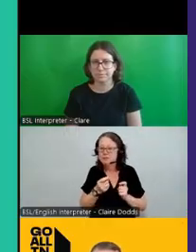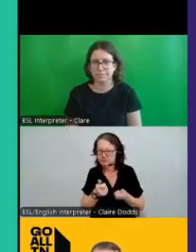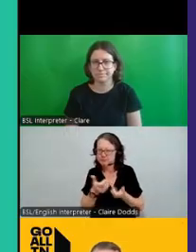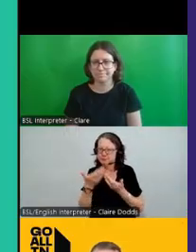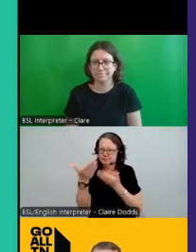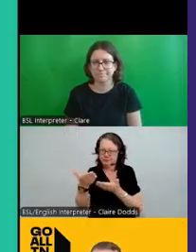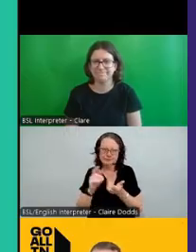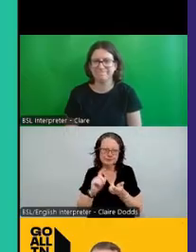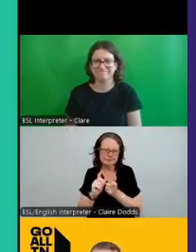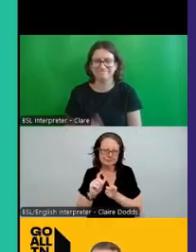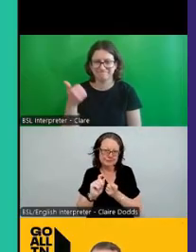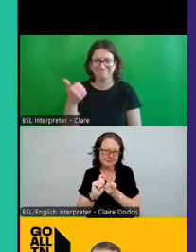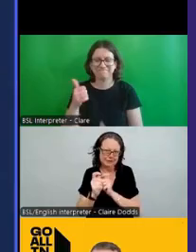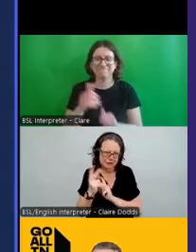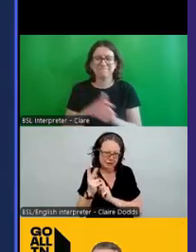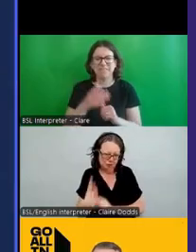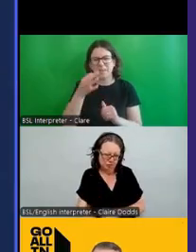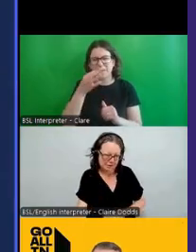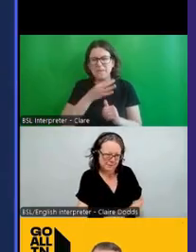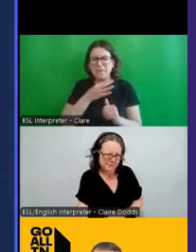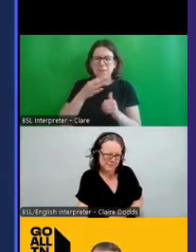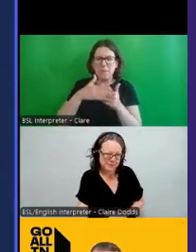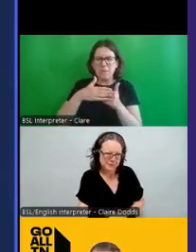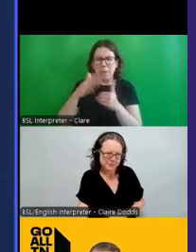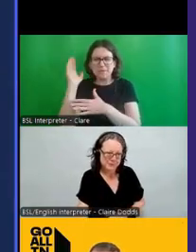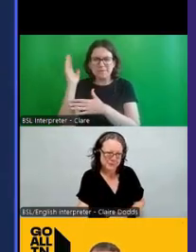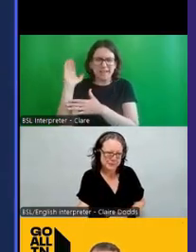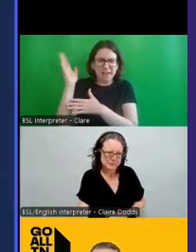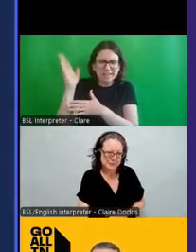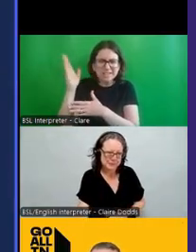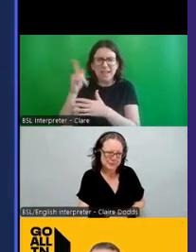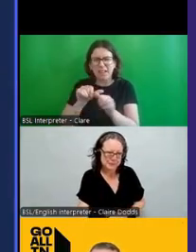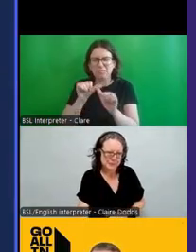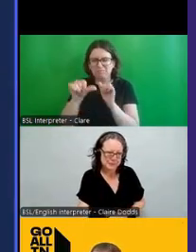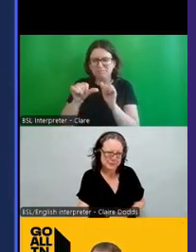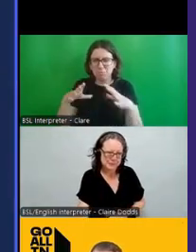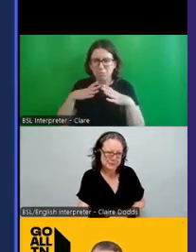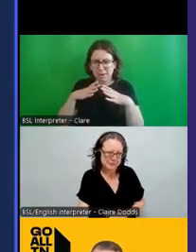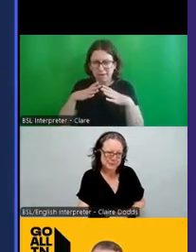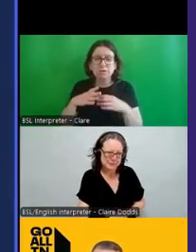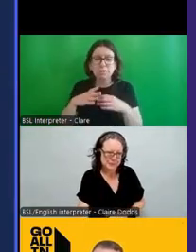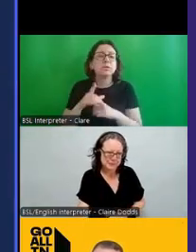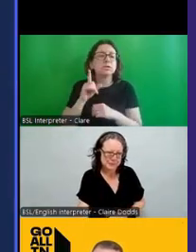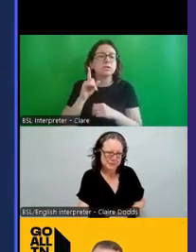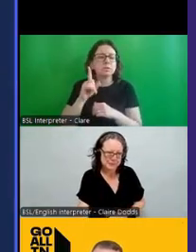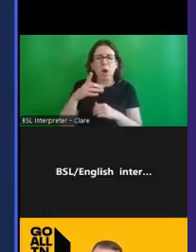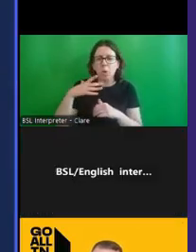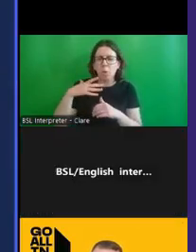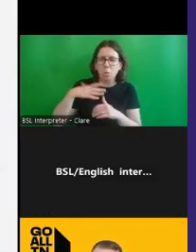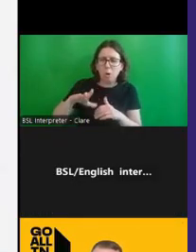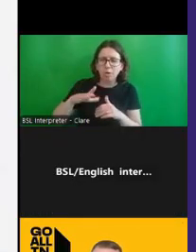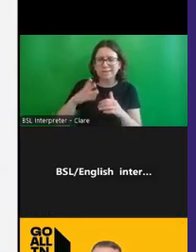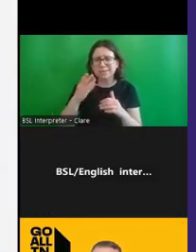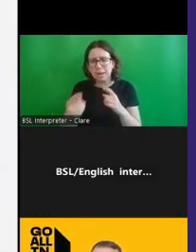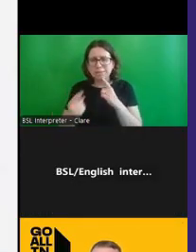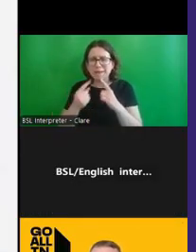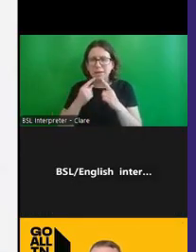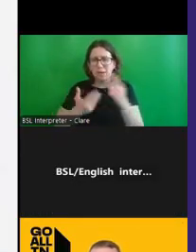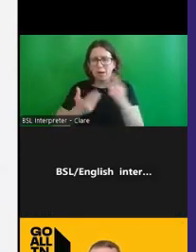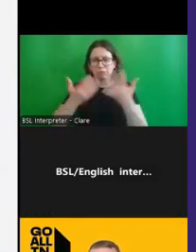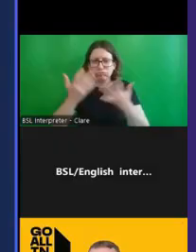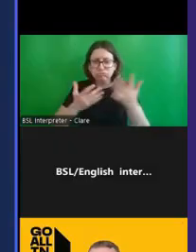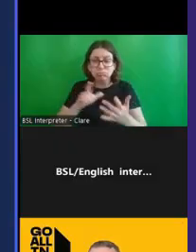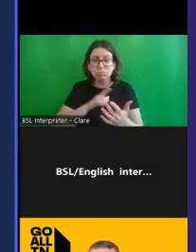head towards our break before we go into a bit more detail on the ground. I do want to give you a little bit of the data because one